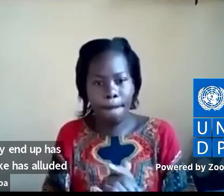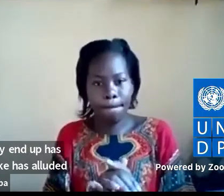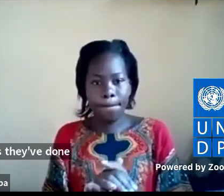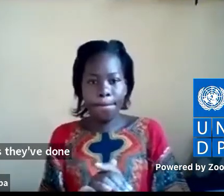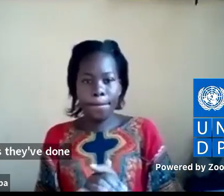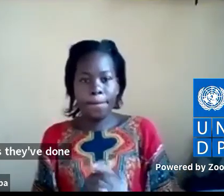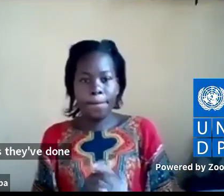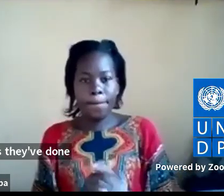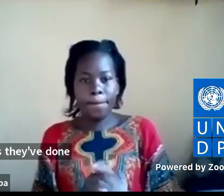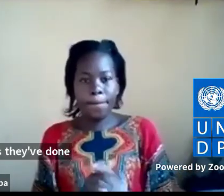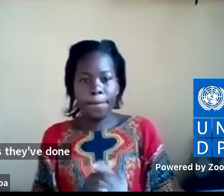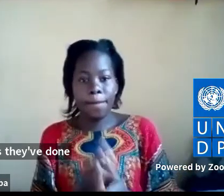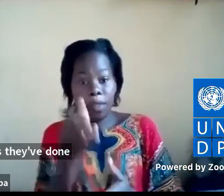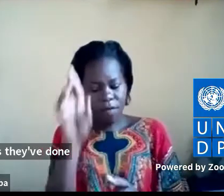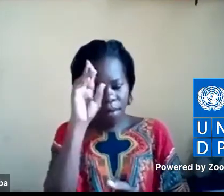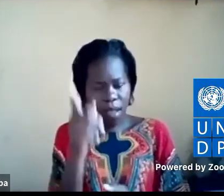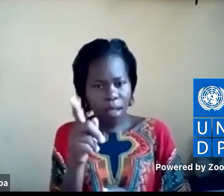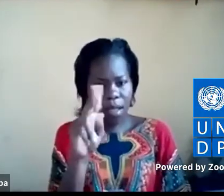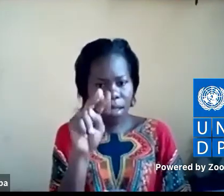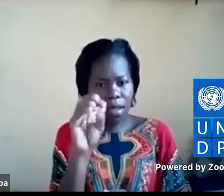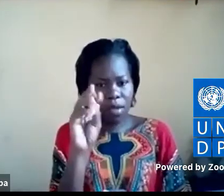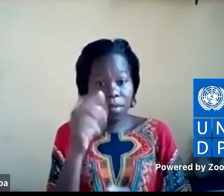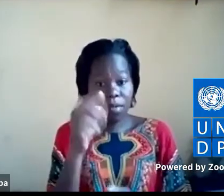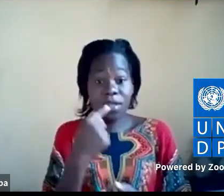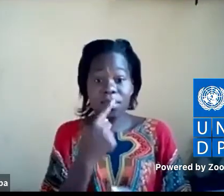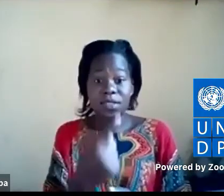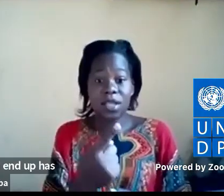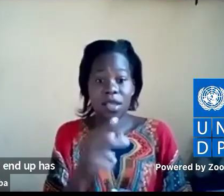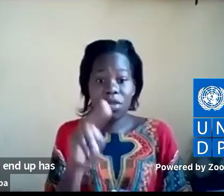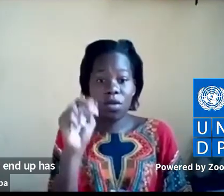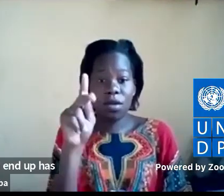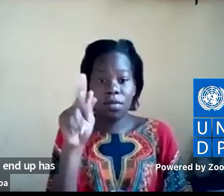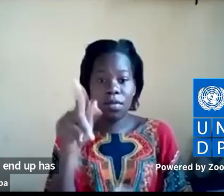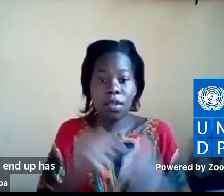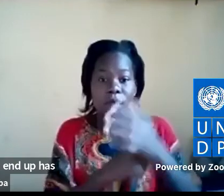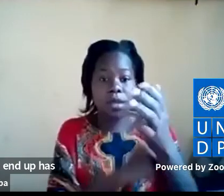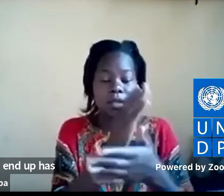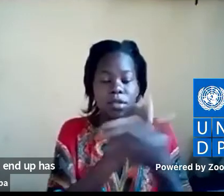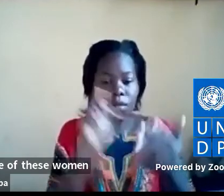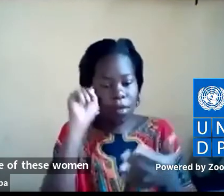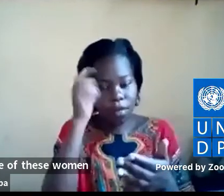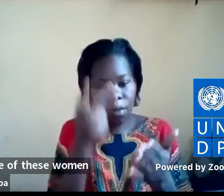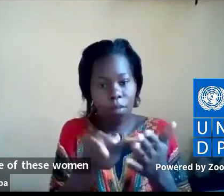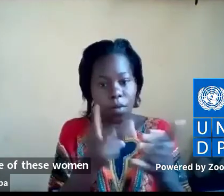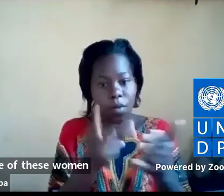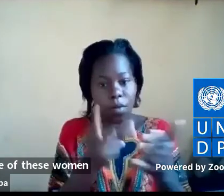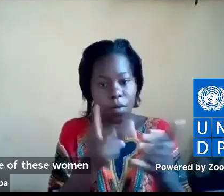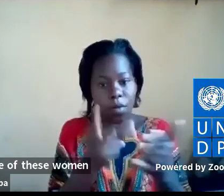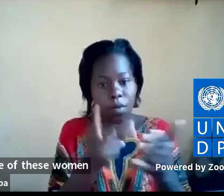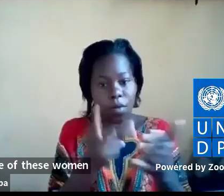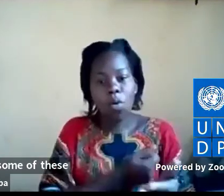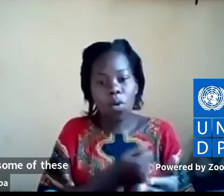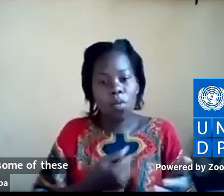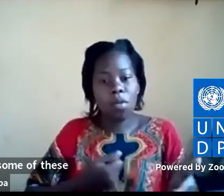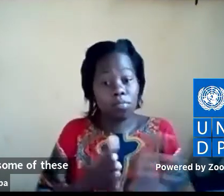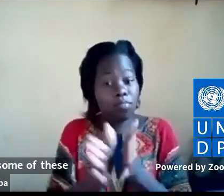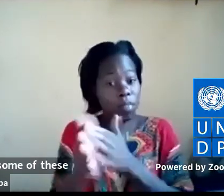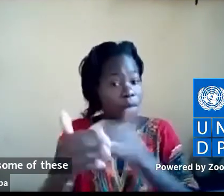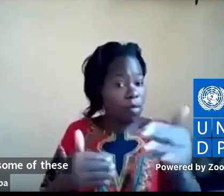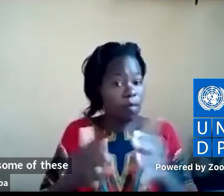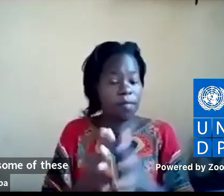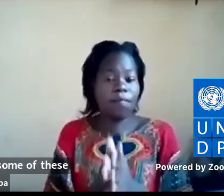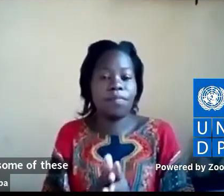also mentioned that UNDP has supported some government projects where some of these women we're talking about have been helped in terms of